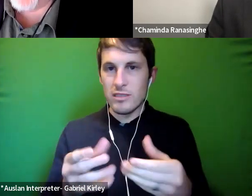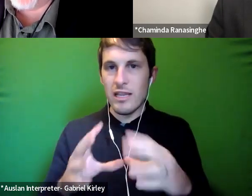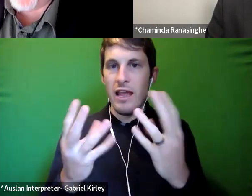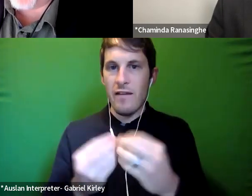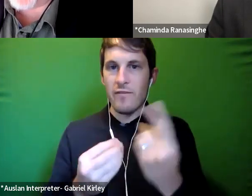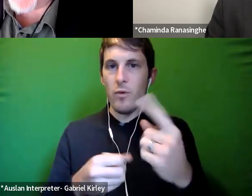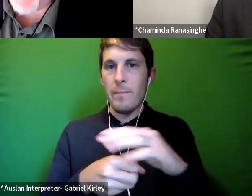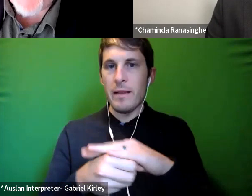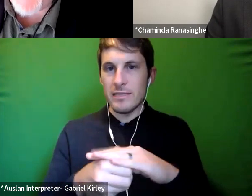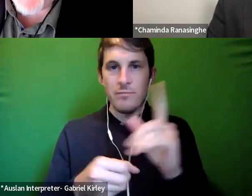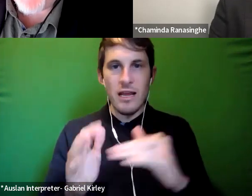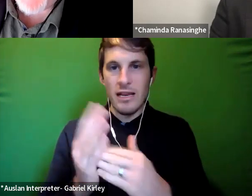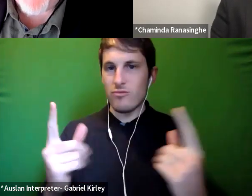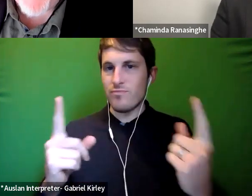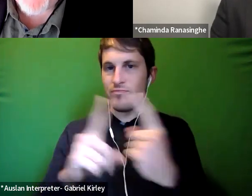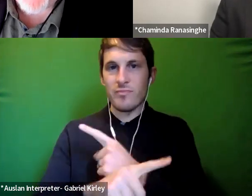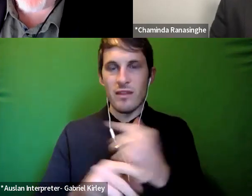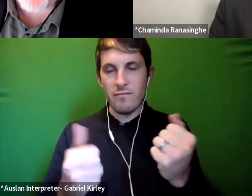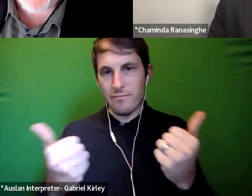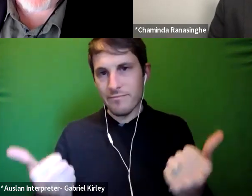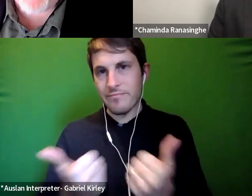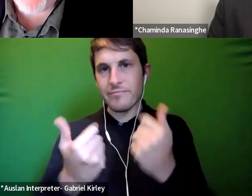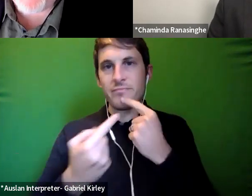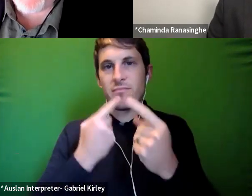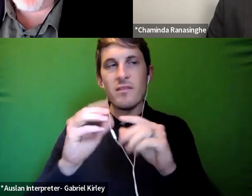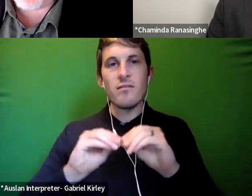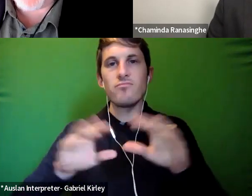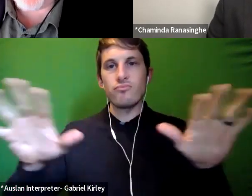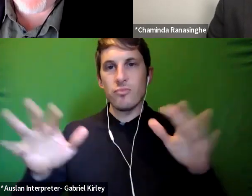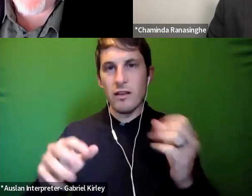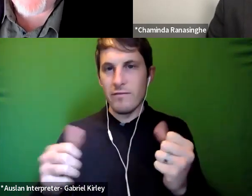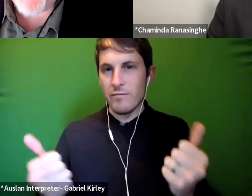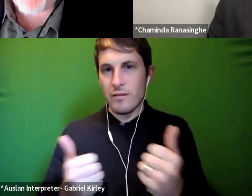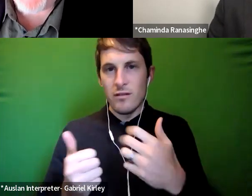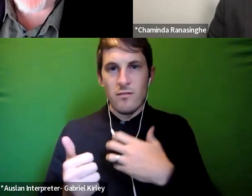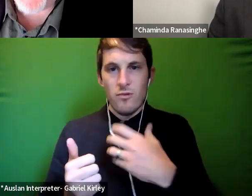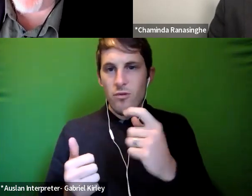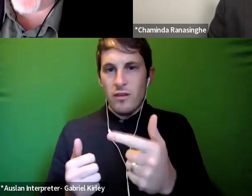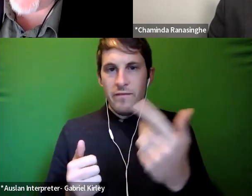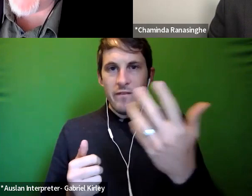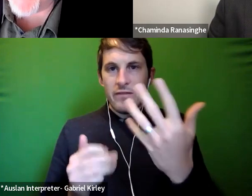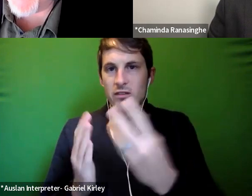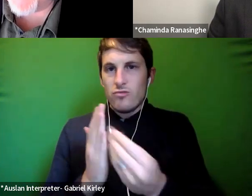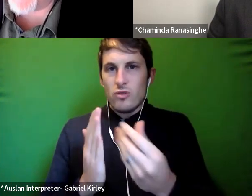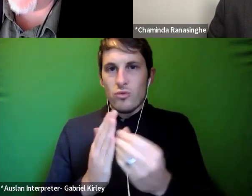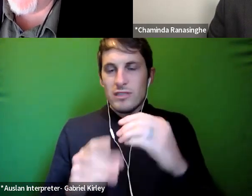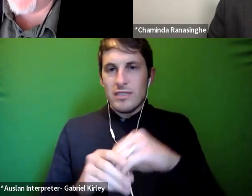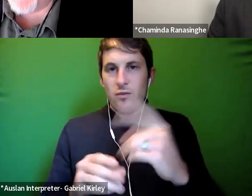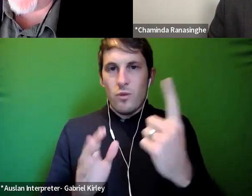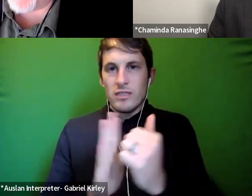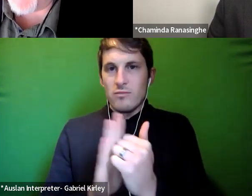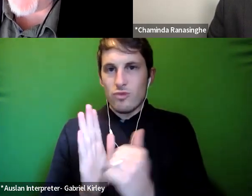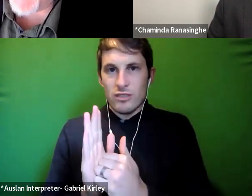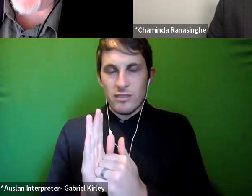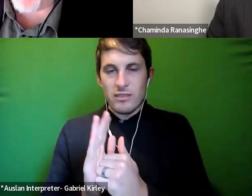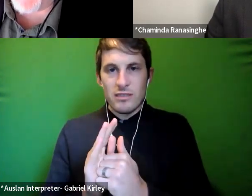place. Now we're talking about, there's so much information. There's more than 15 you know, resources involved in a subject. There's, in